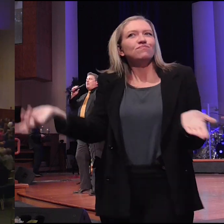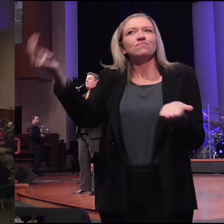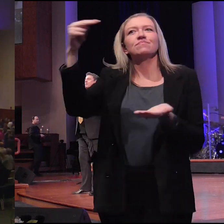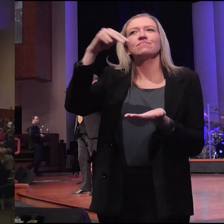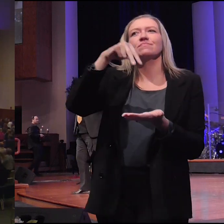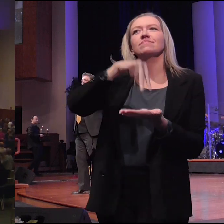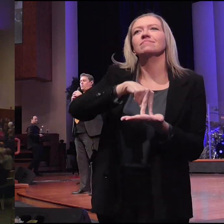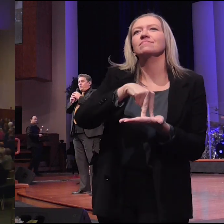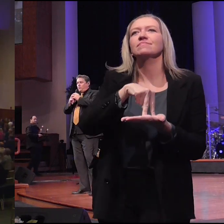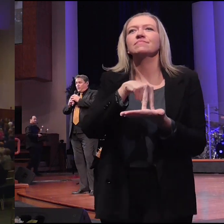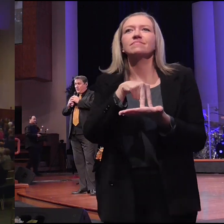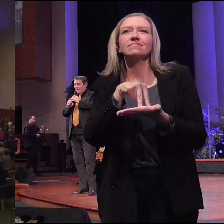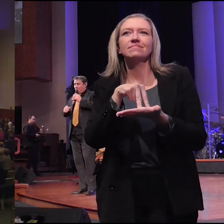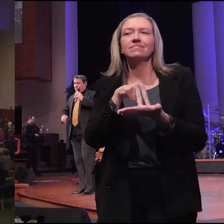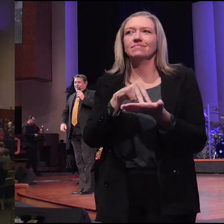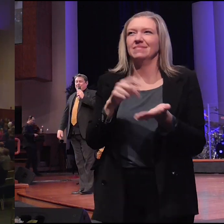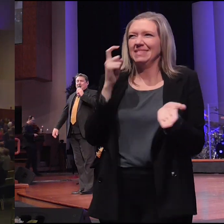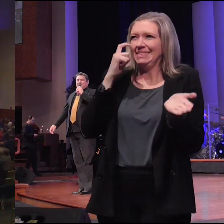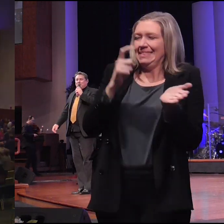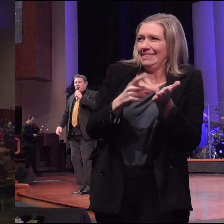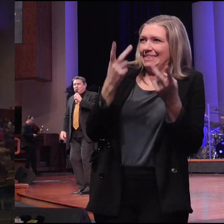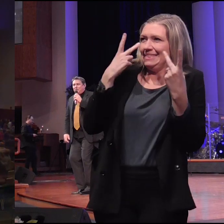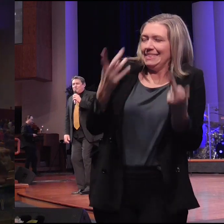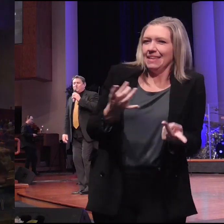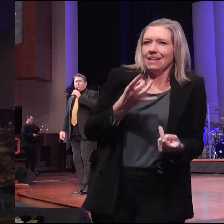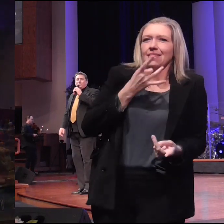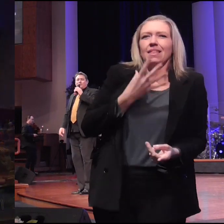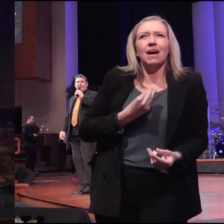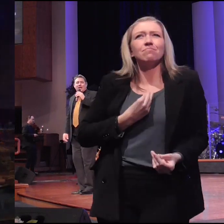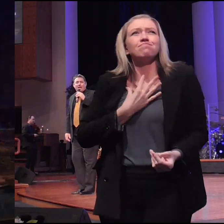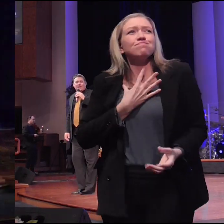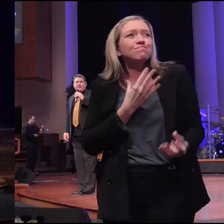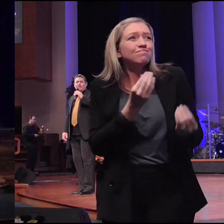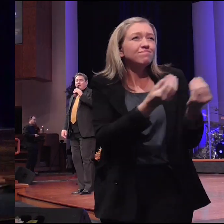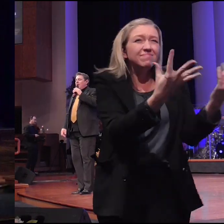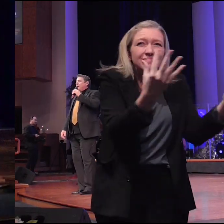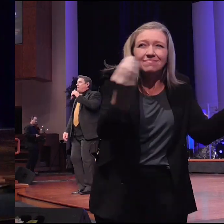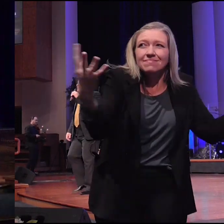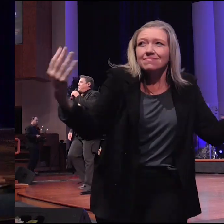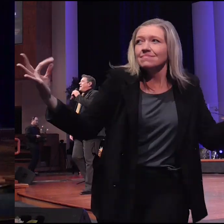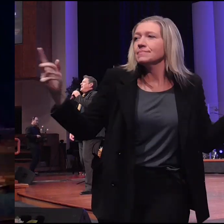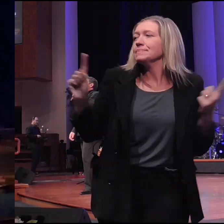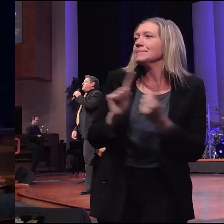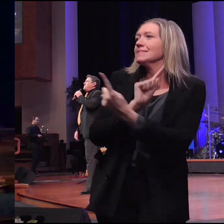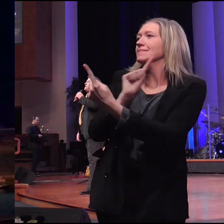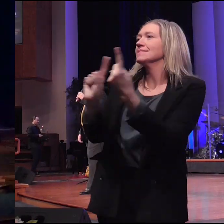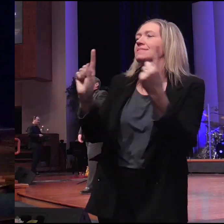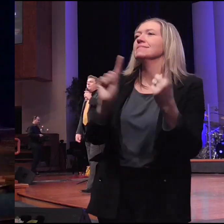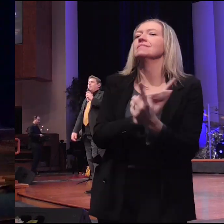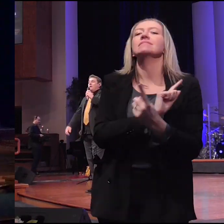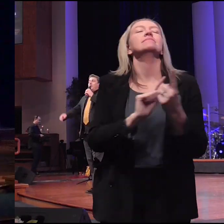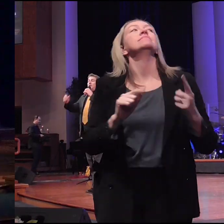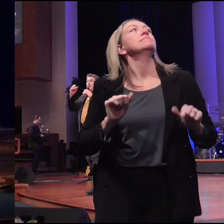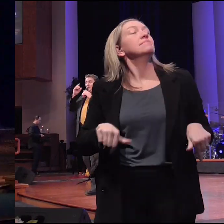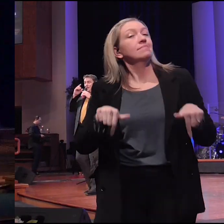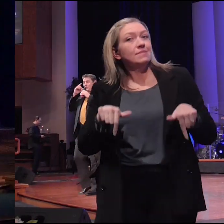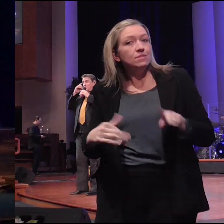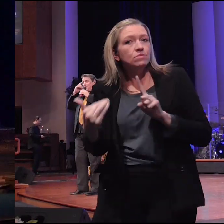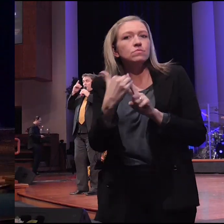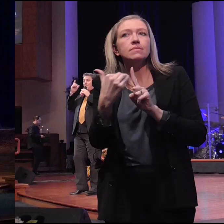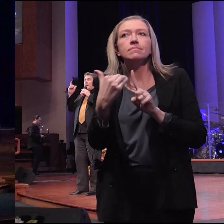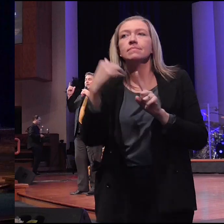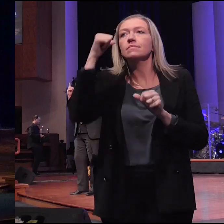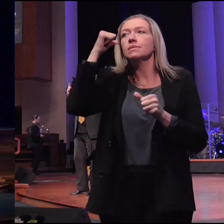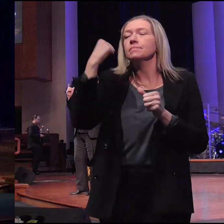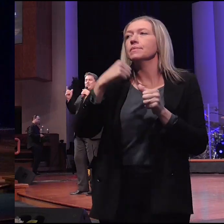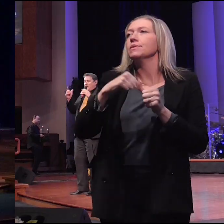Everybody, get up on your feet. See the light in everybody you meet. Let us